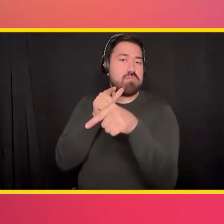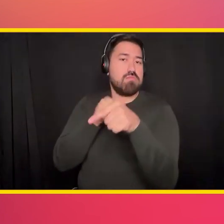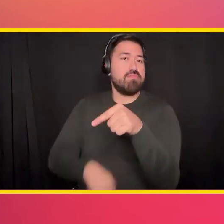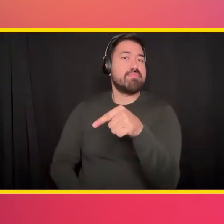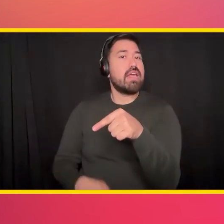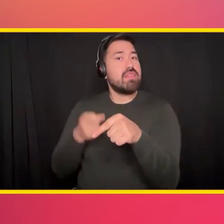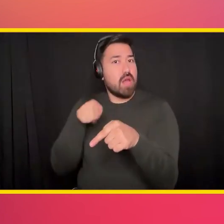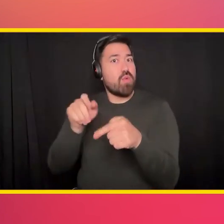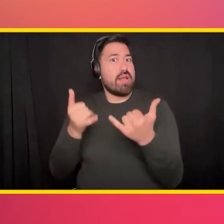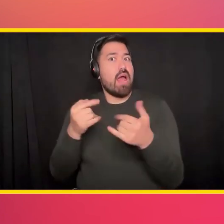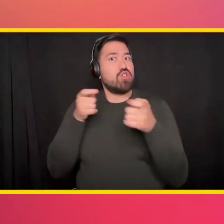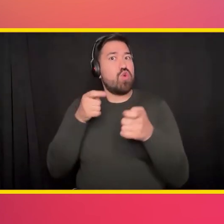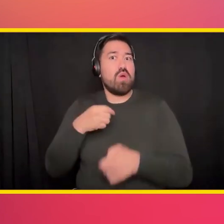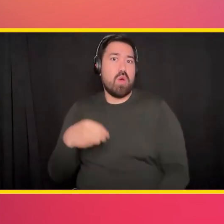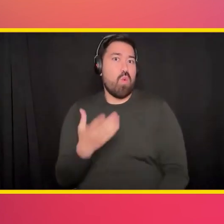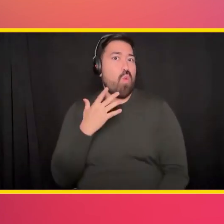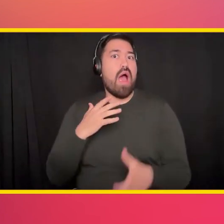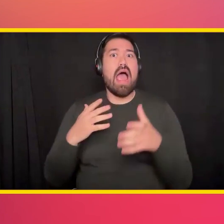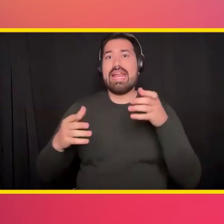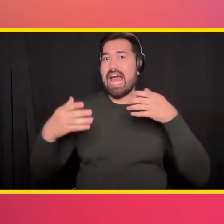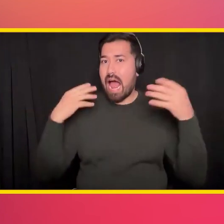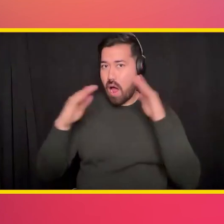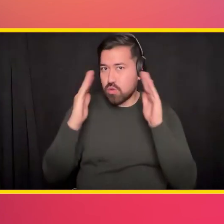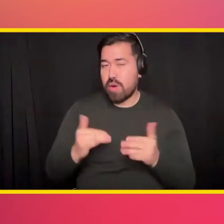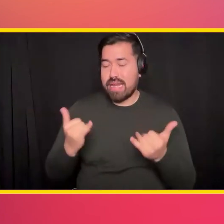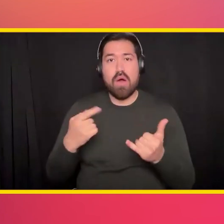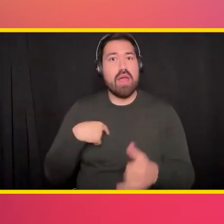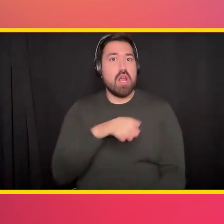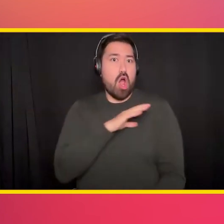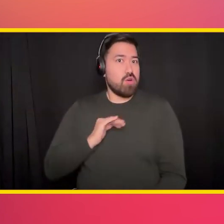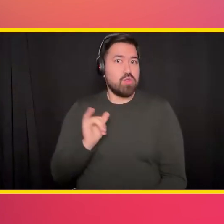also control the White House, they control the Supreme Court, and they control both houses of Congress.